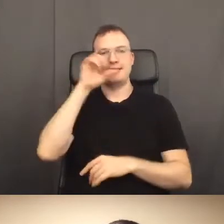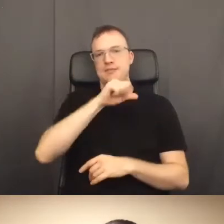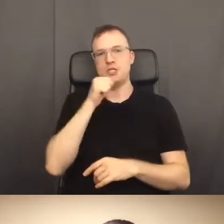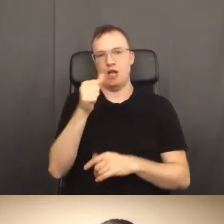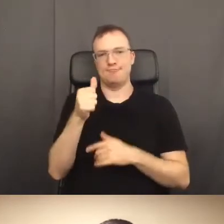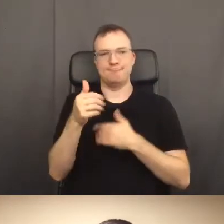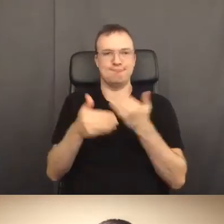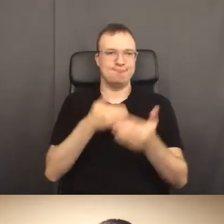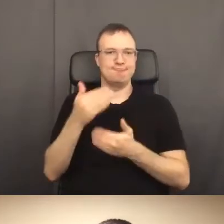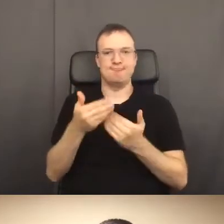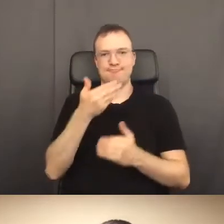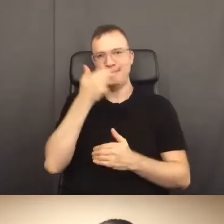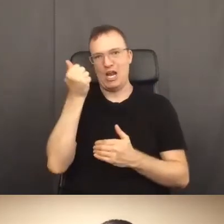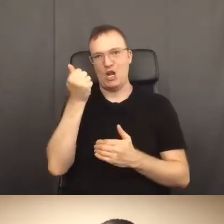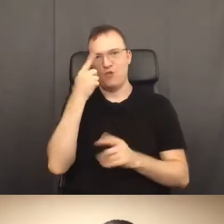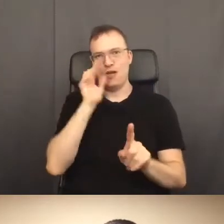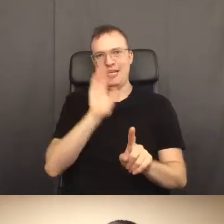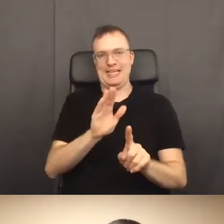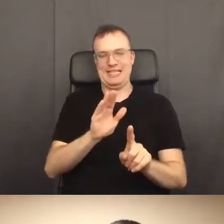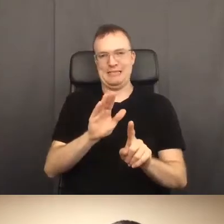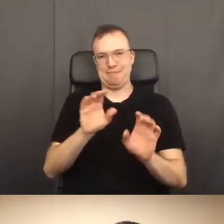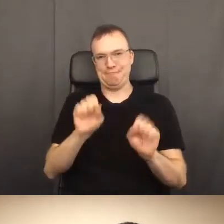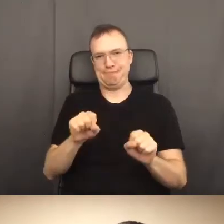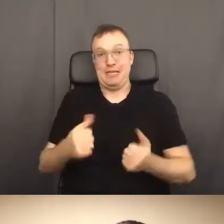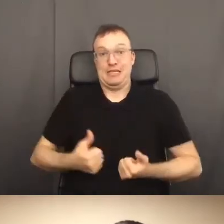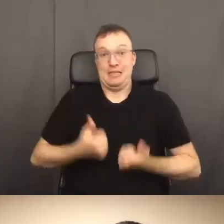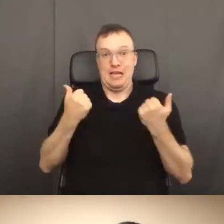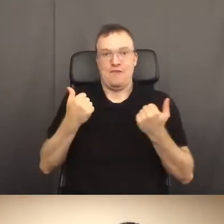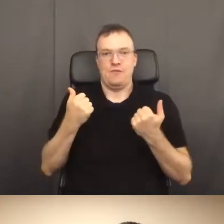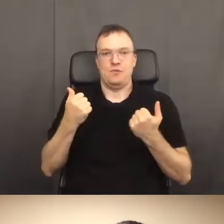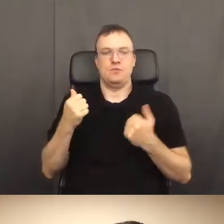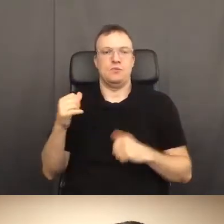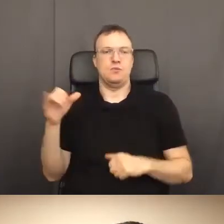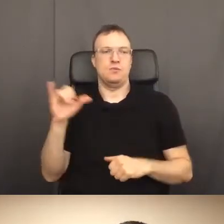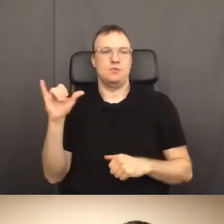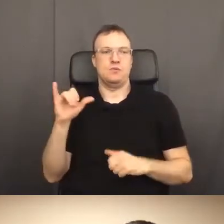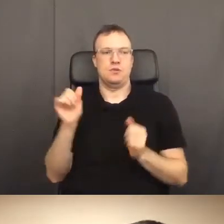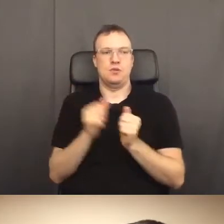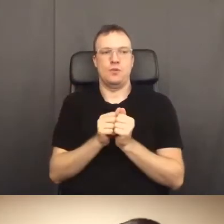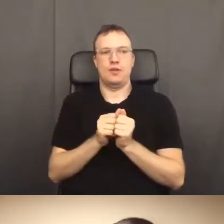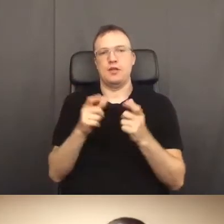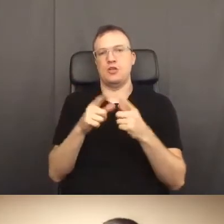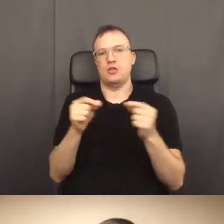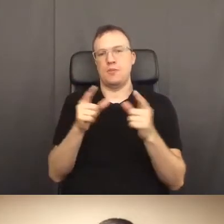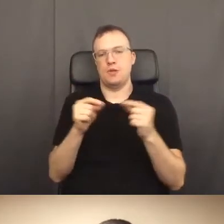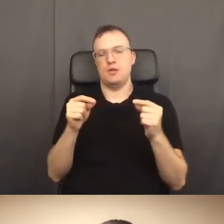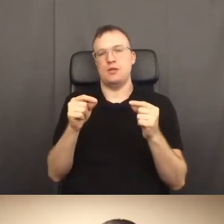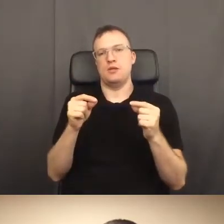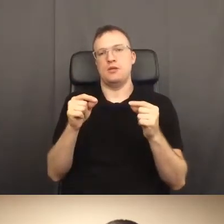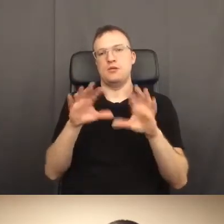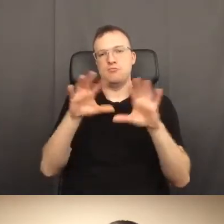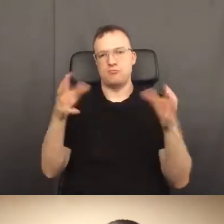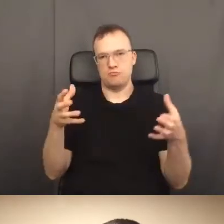going any better for his prospect, for his life, as well as I guess, the Japanese court in general.